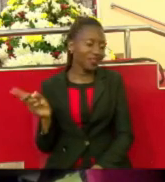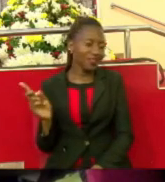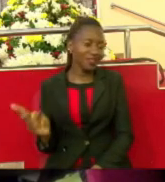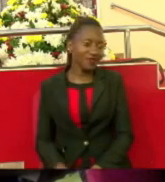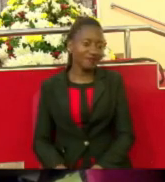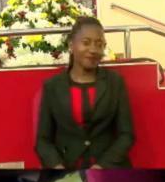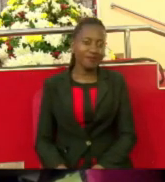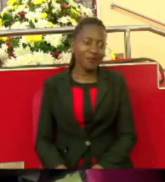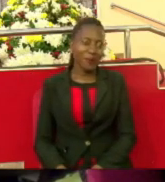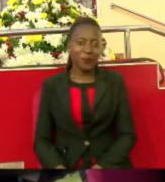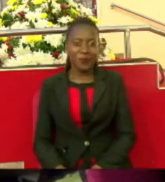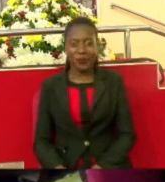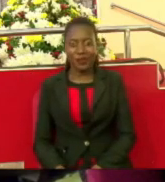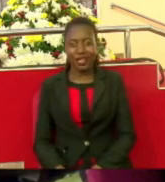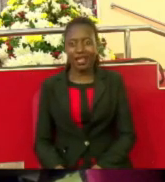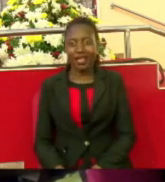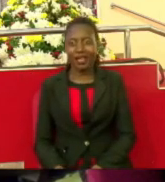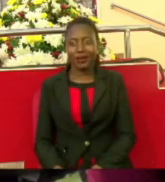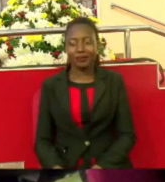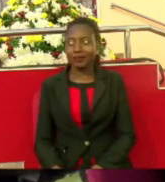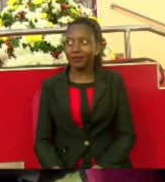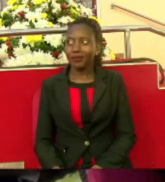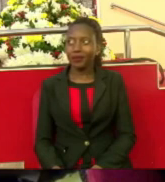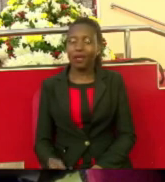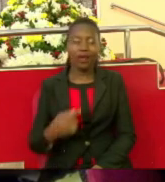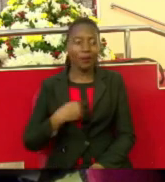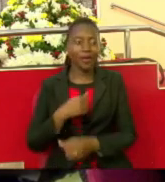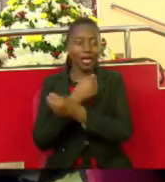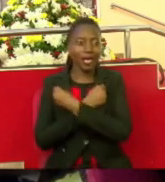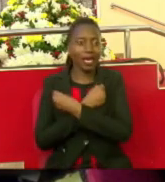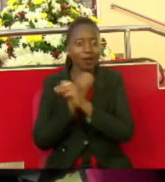I think I liked more the sheep. Nyandarua, we have sheep, not goats.